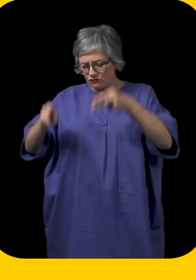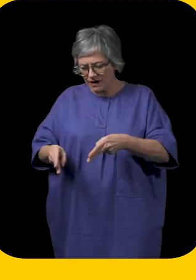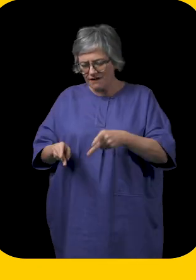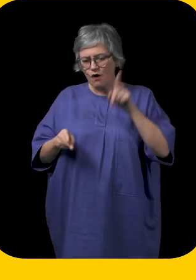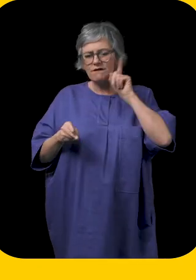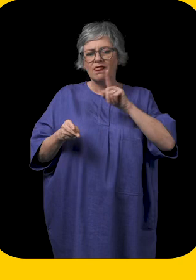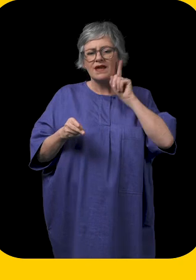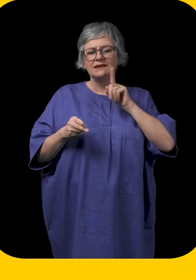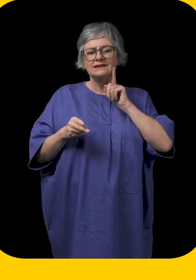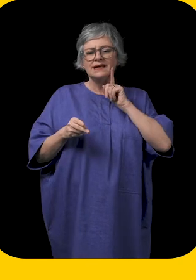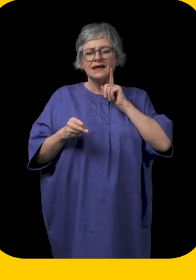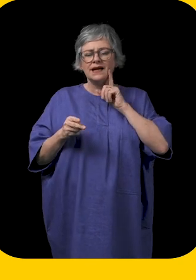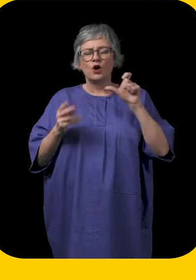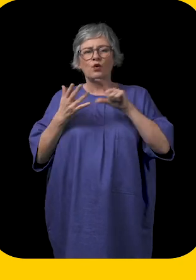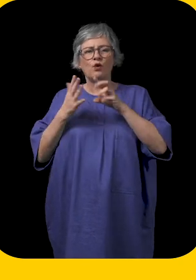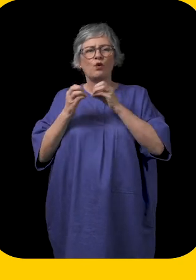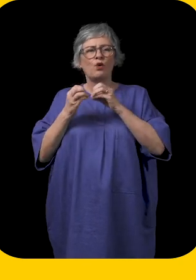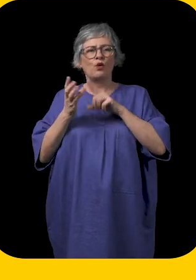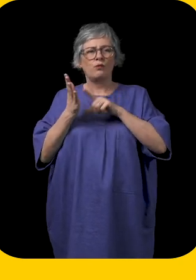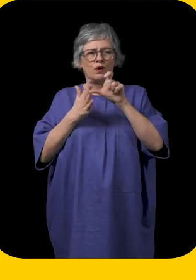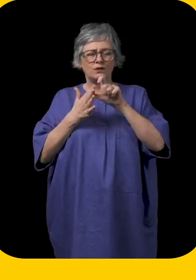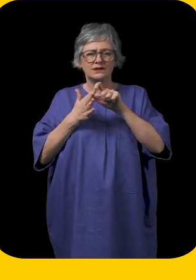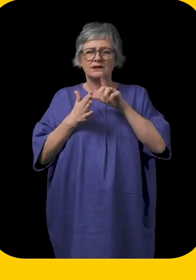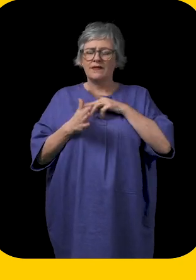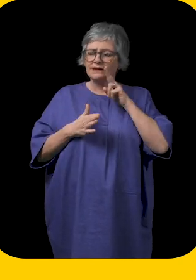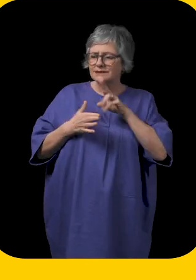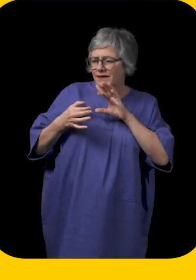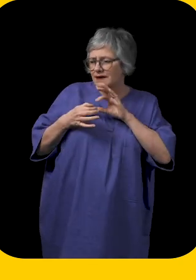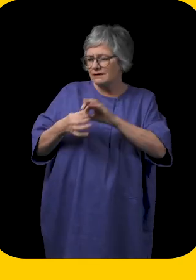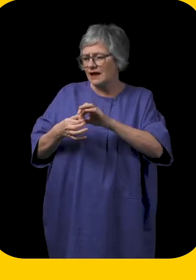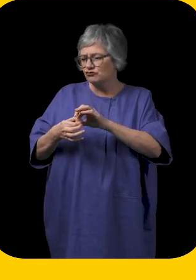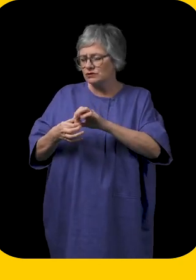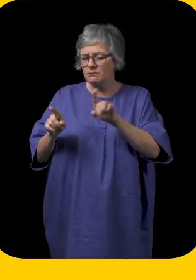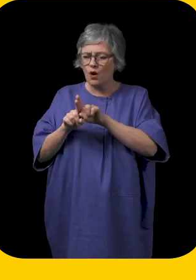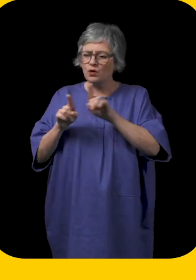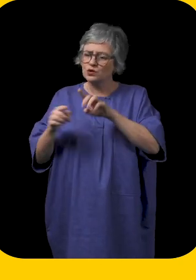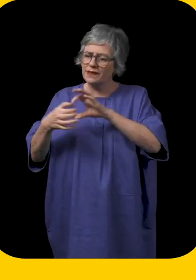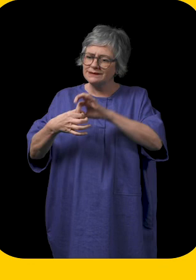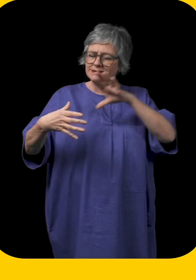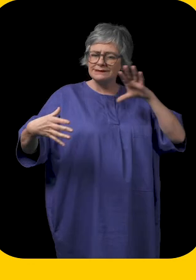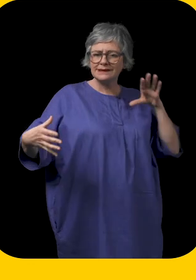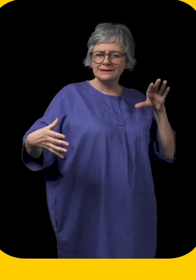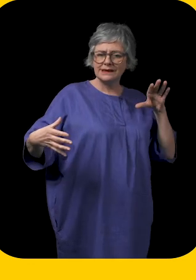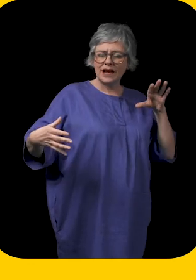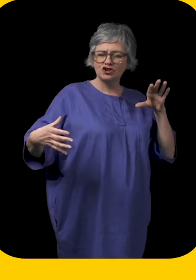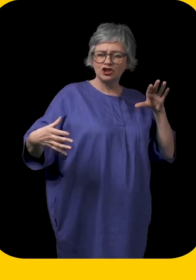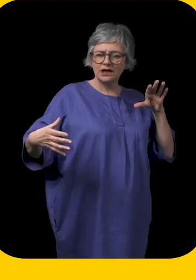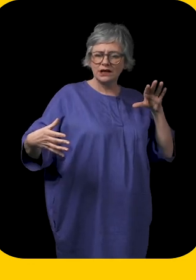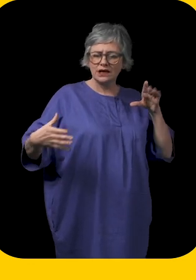of Lady Evelyn Kobold, and they kind of see a connection with her, and that this connection